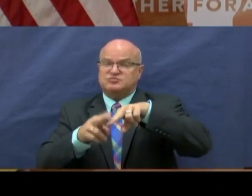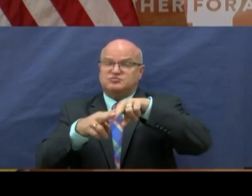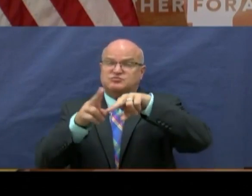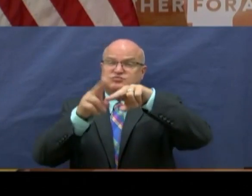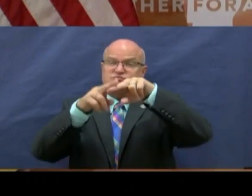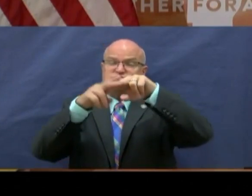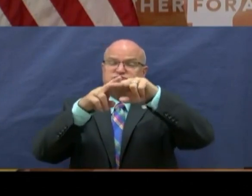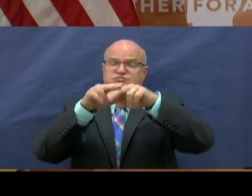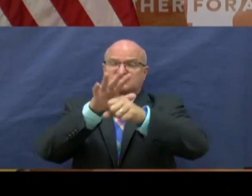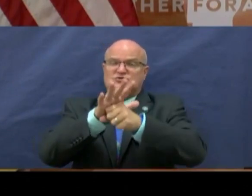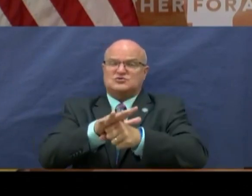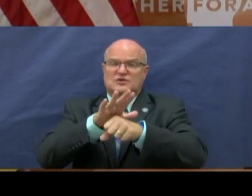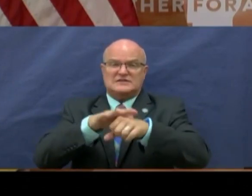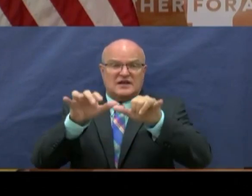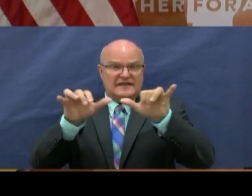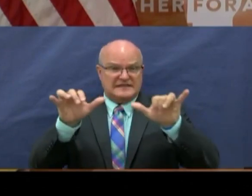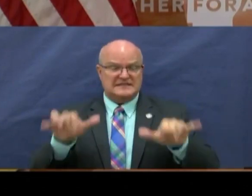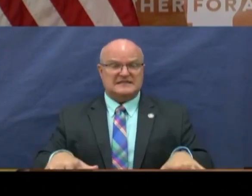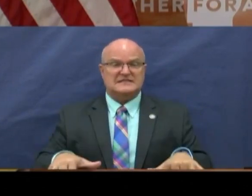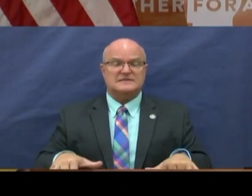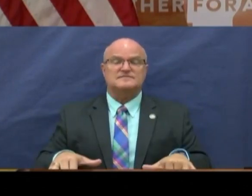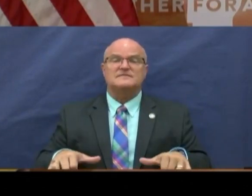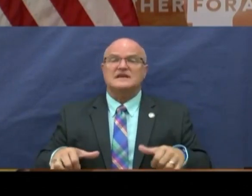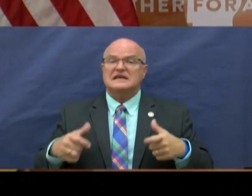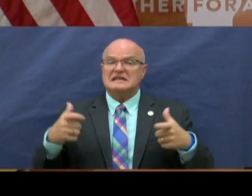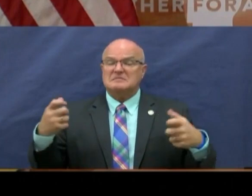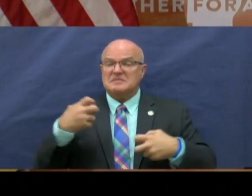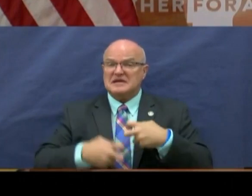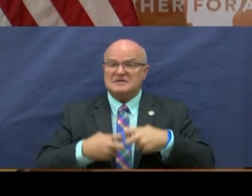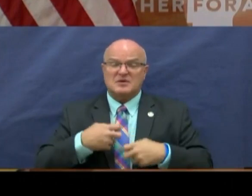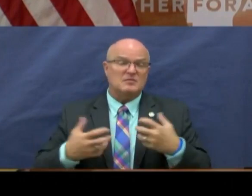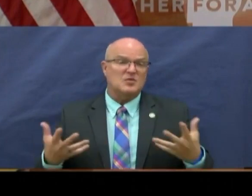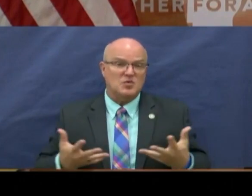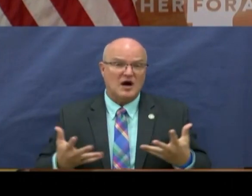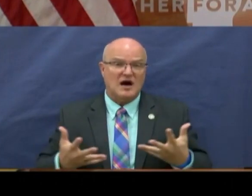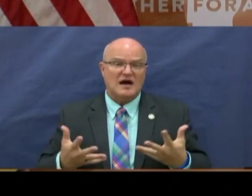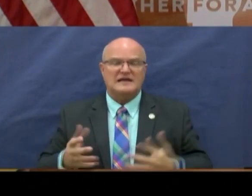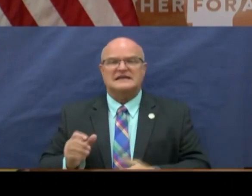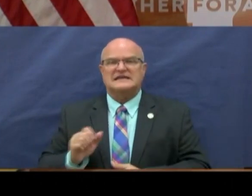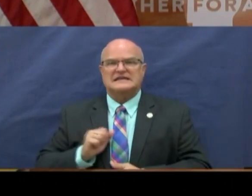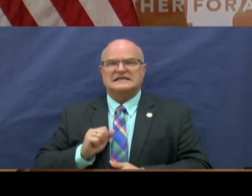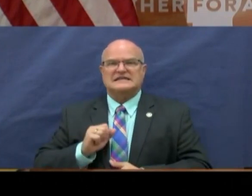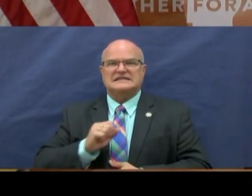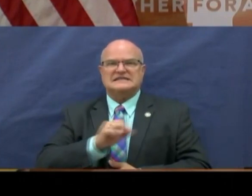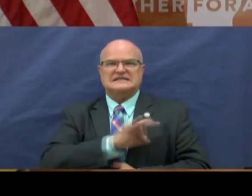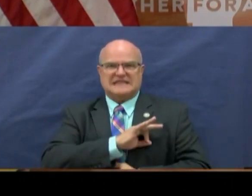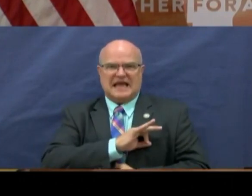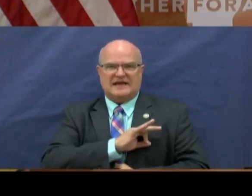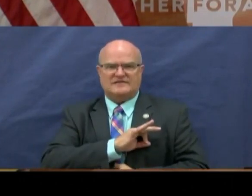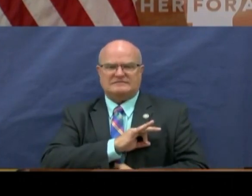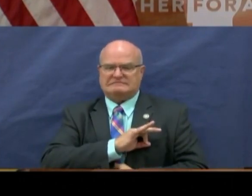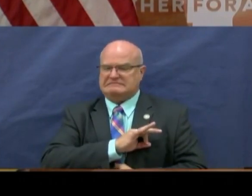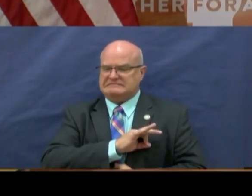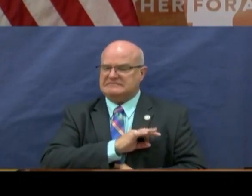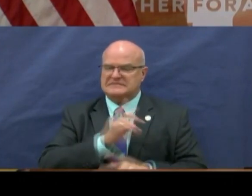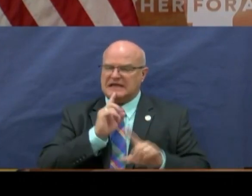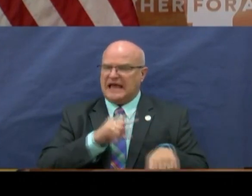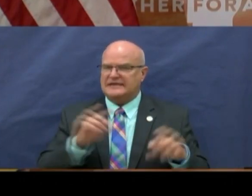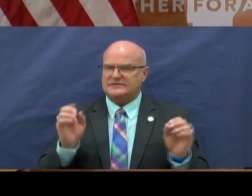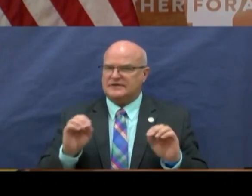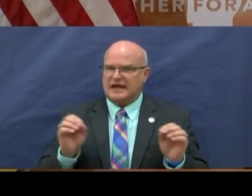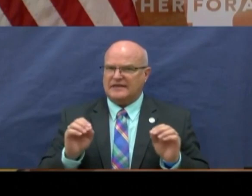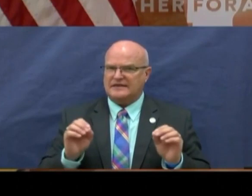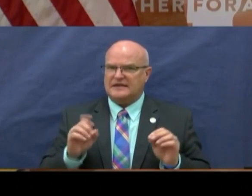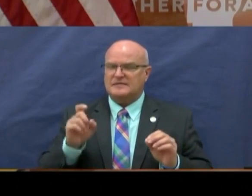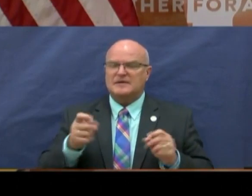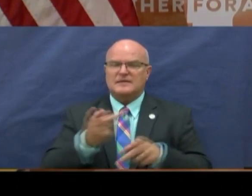additional stress on the system. The biggest concern is our staffing issues, and there's just not a good answer for that. It has to